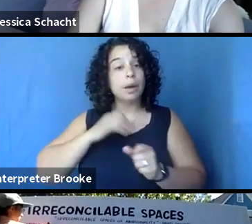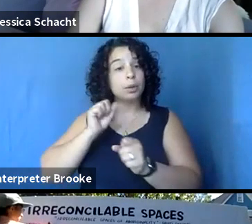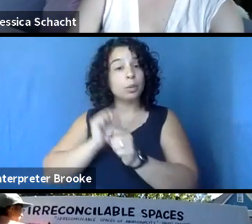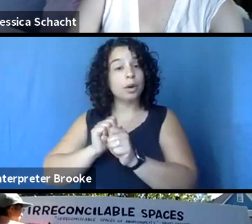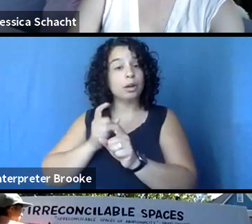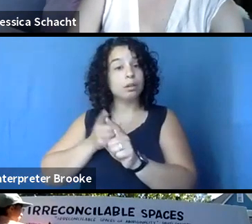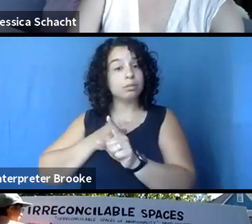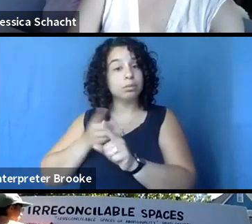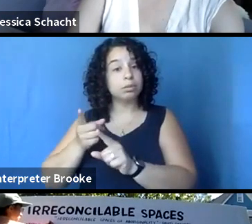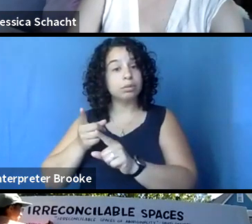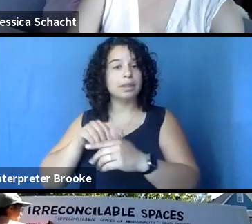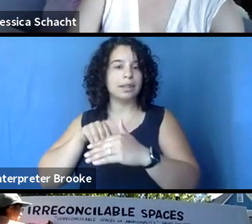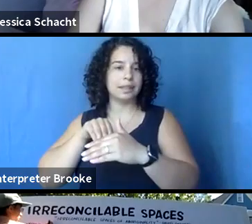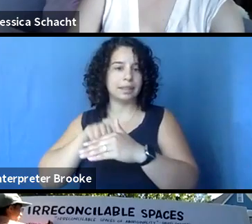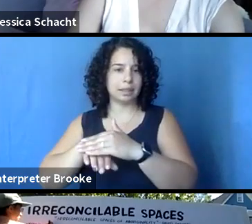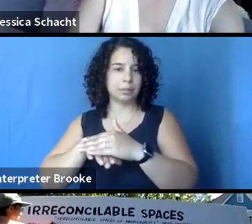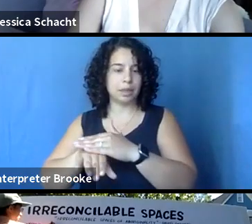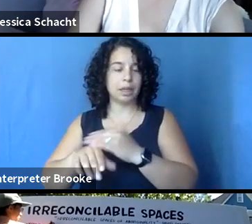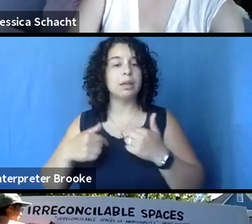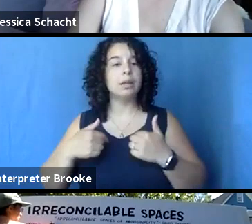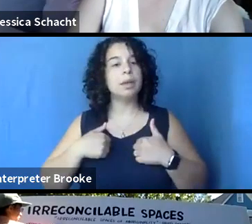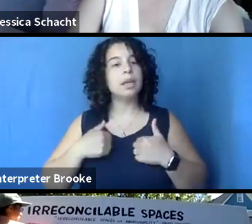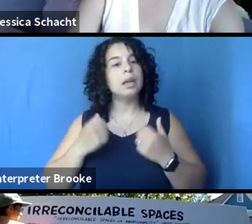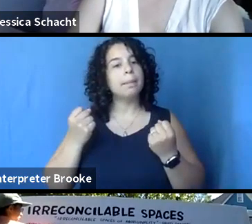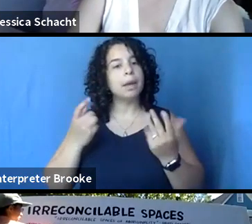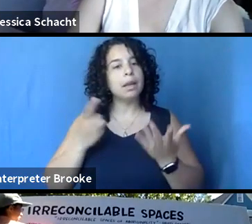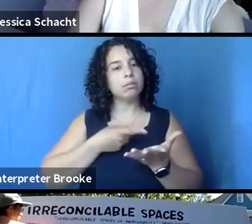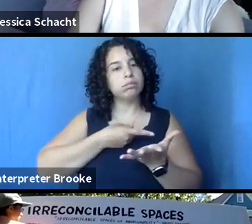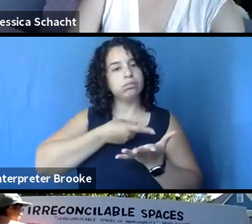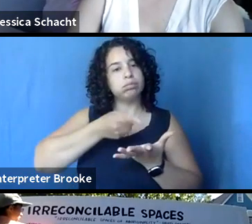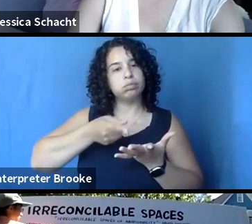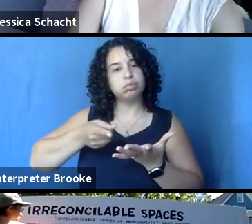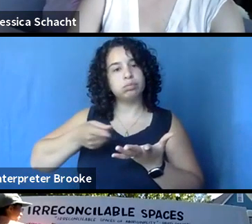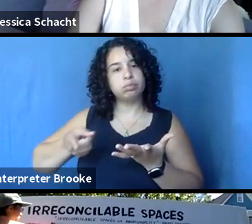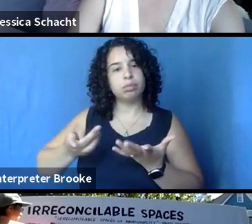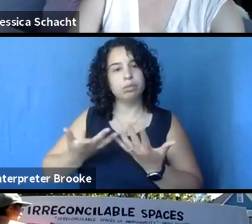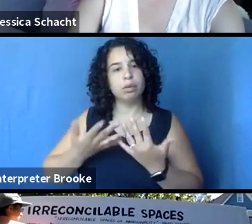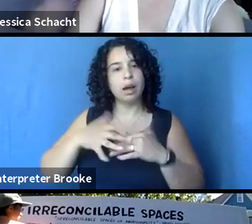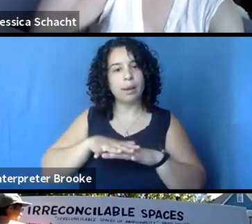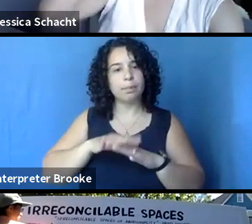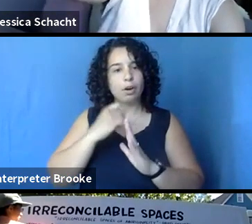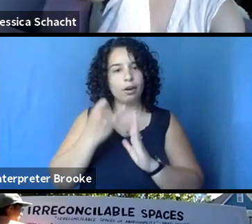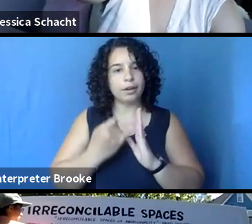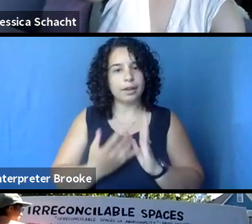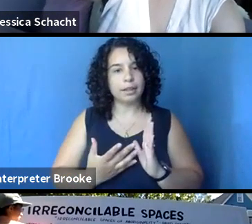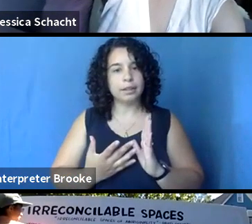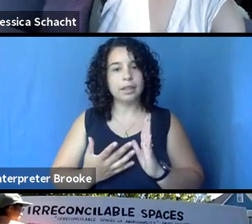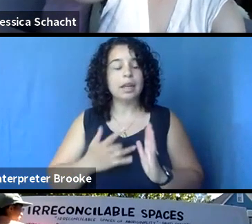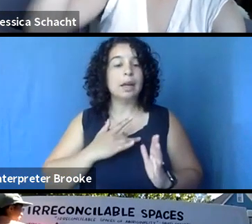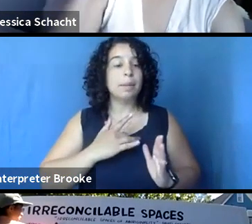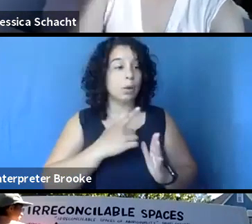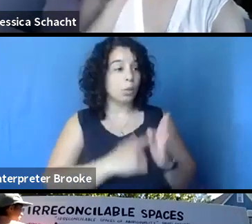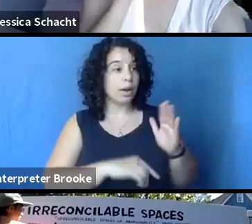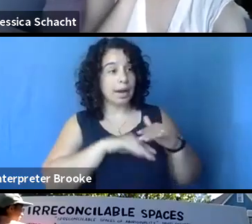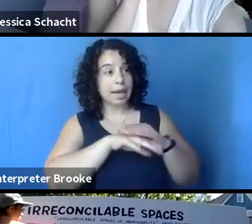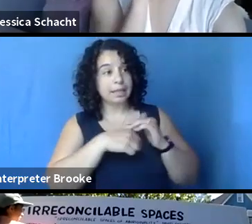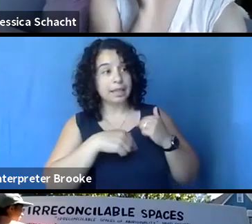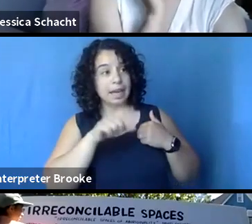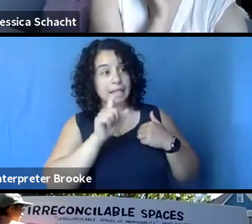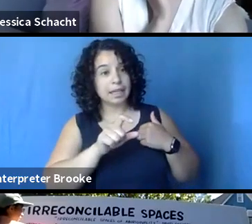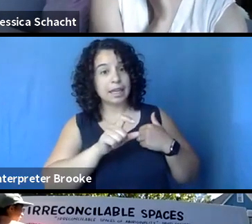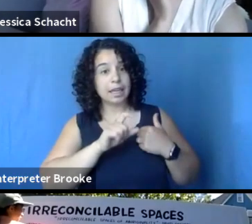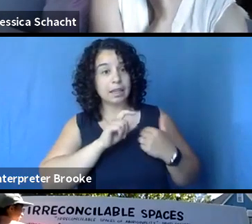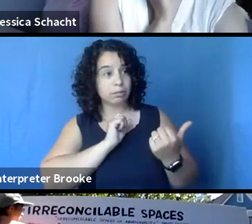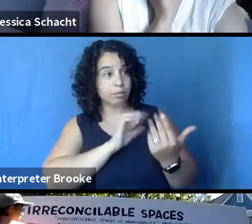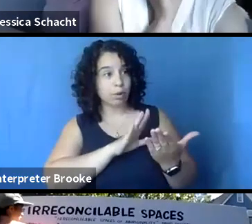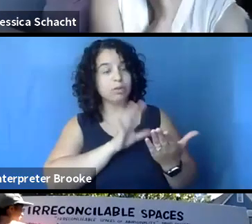an interdisciplinary artist. I'm usually responding to the conditions of my own access. I describe myself